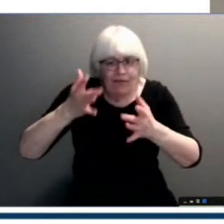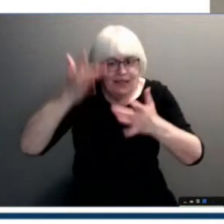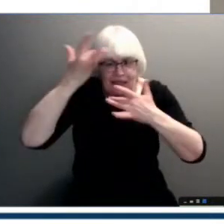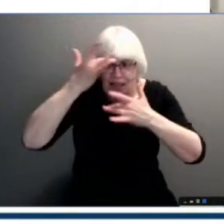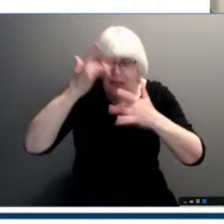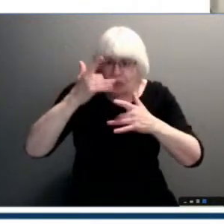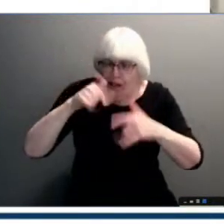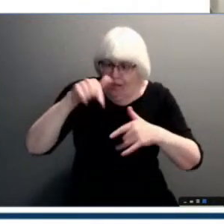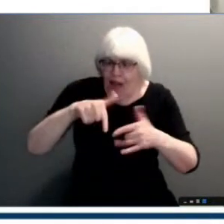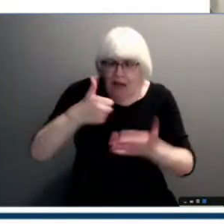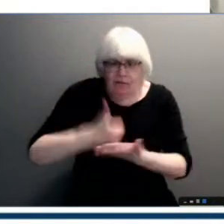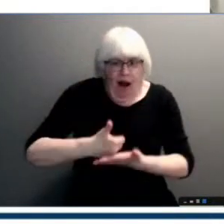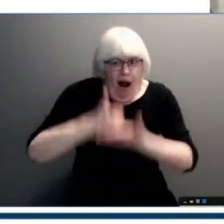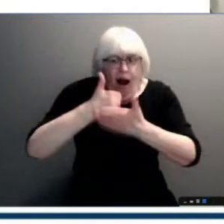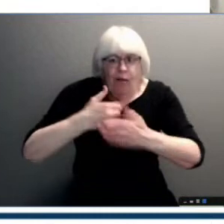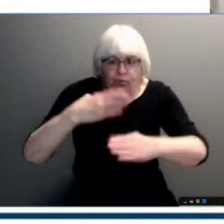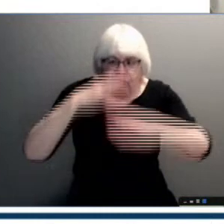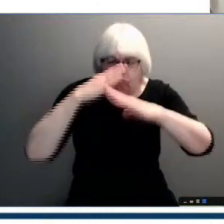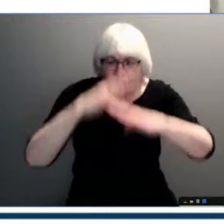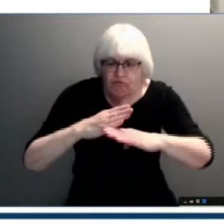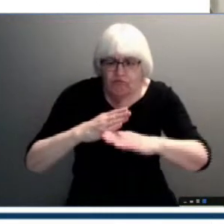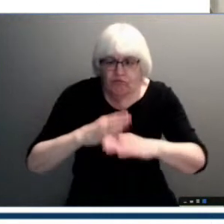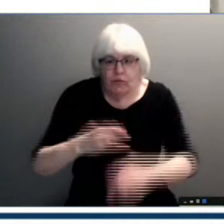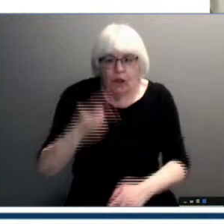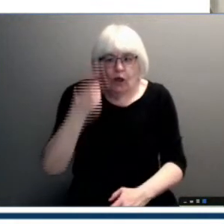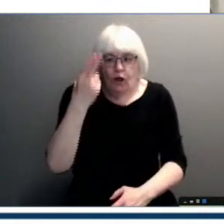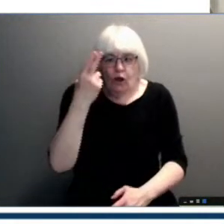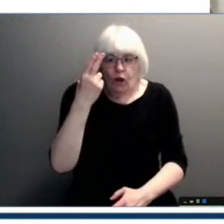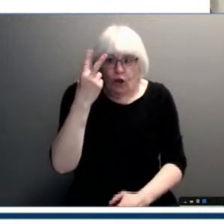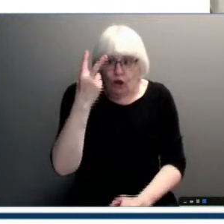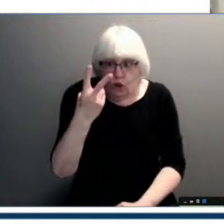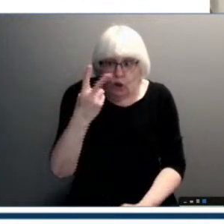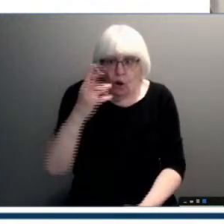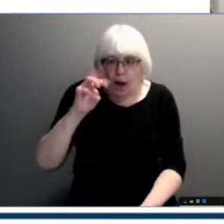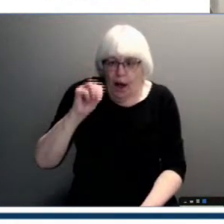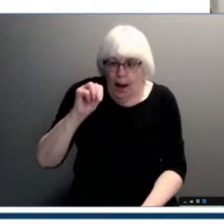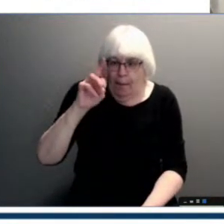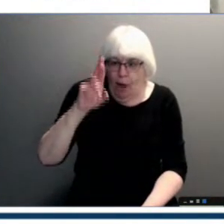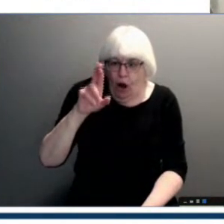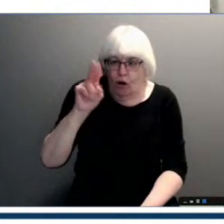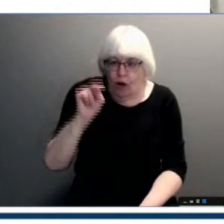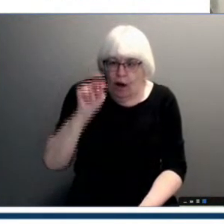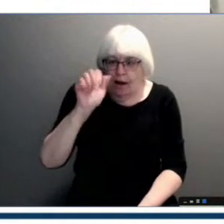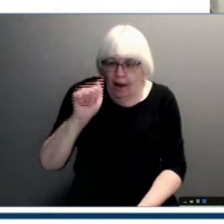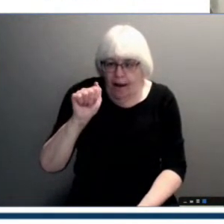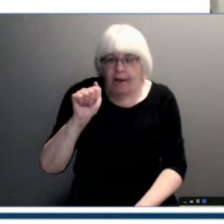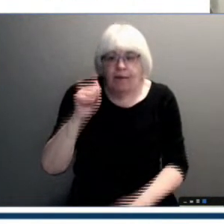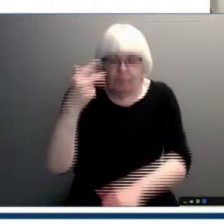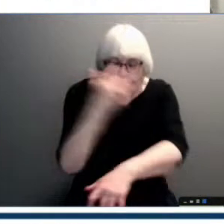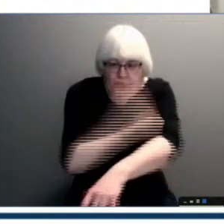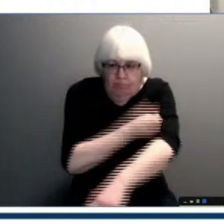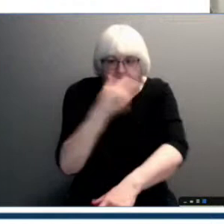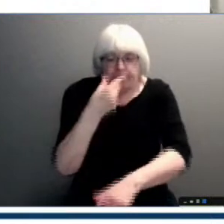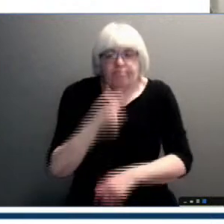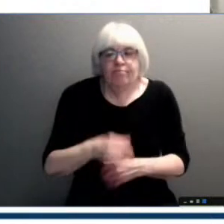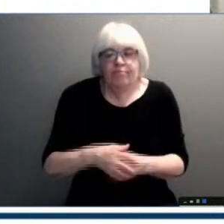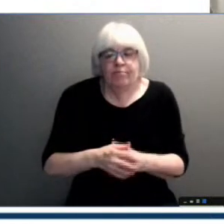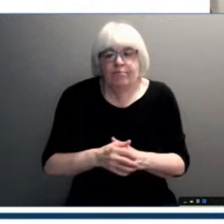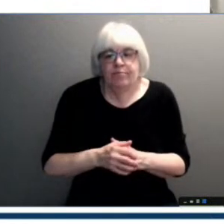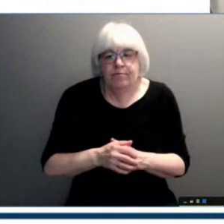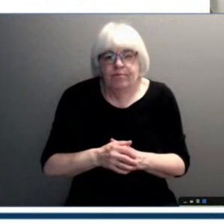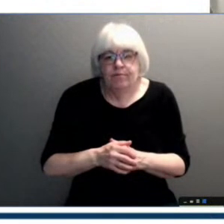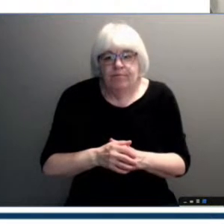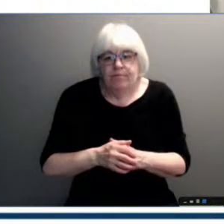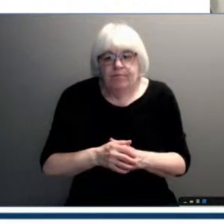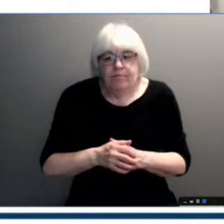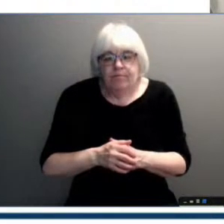vaccine. Go ahead, Tim, with your follow-up. Yes, I wonder if you could speak about the COVID notification